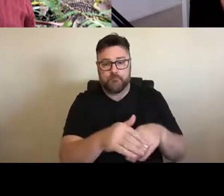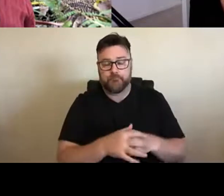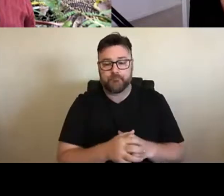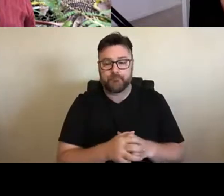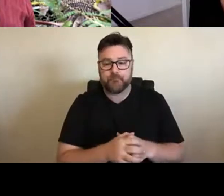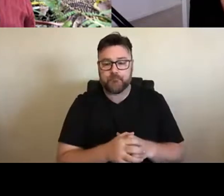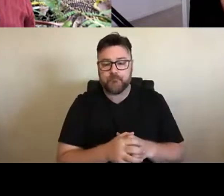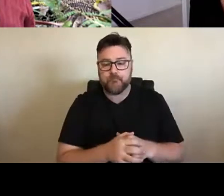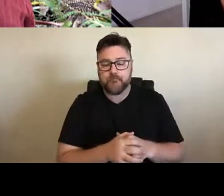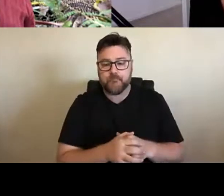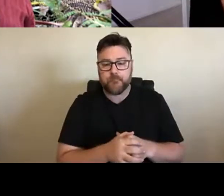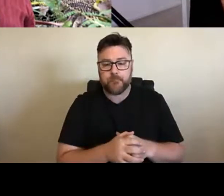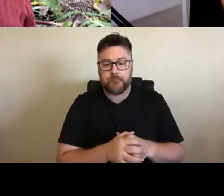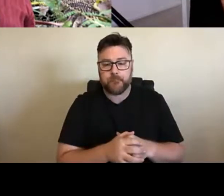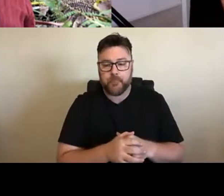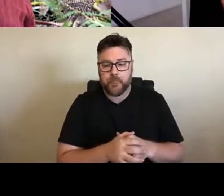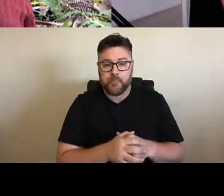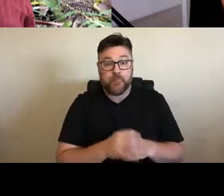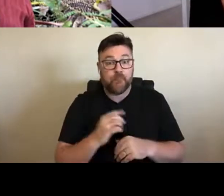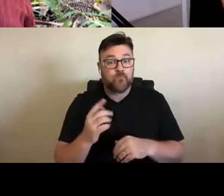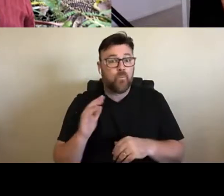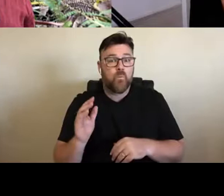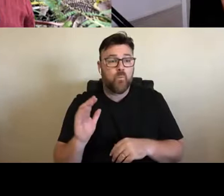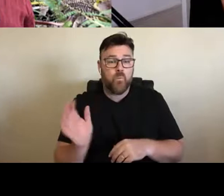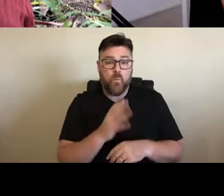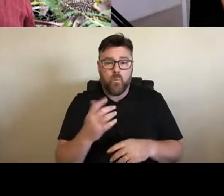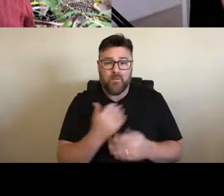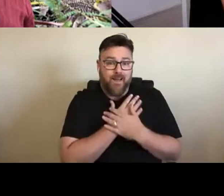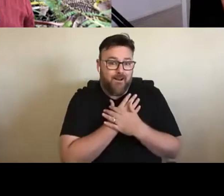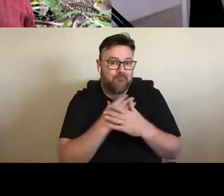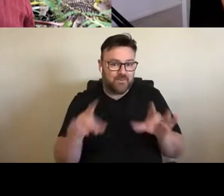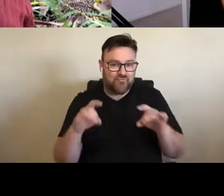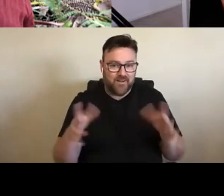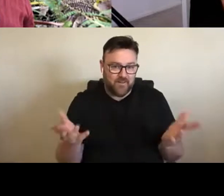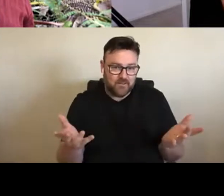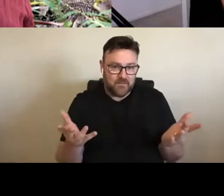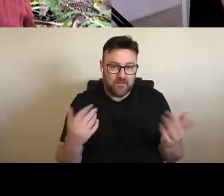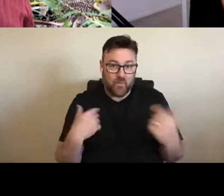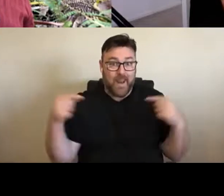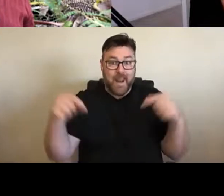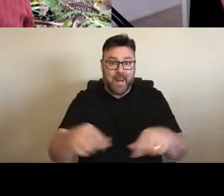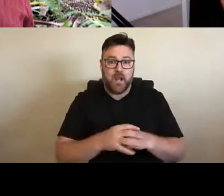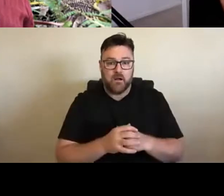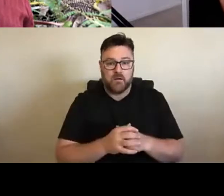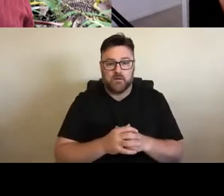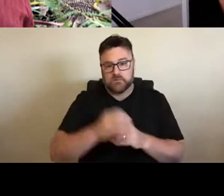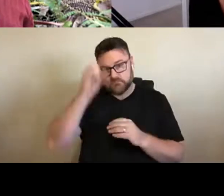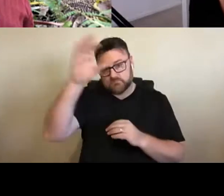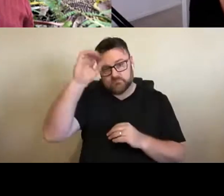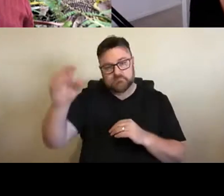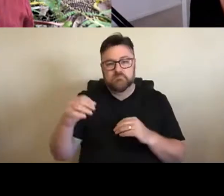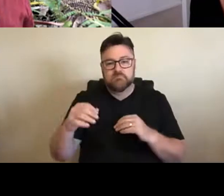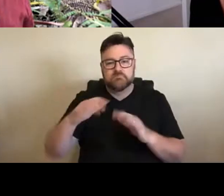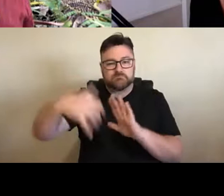I think what we all love the country. I mean, if we're here, I mean, the mining people don't, they just think about the